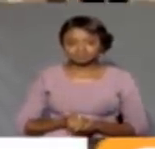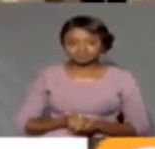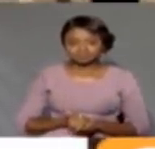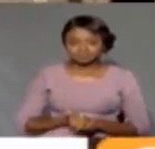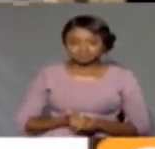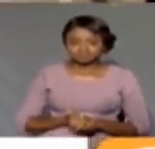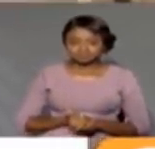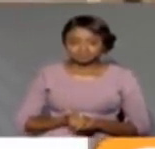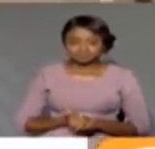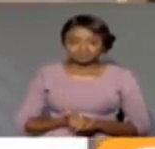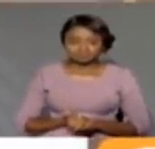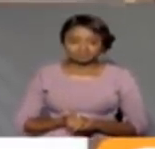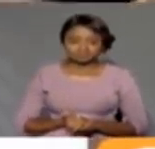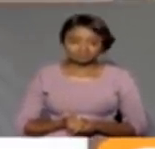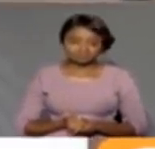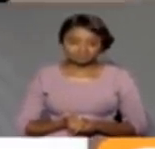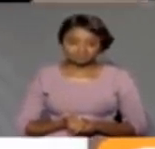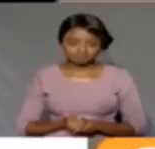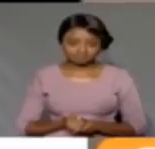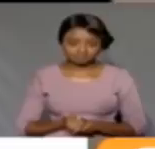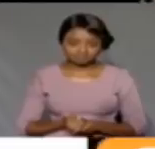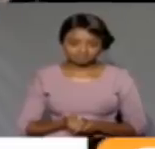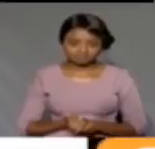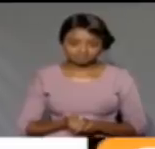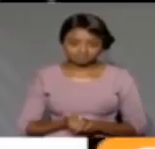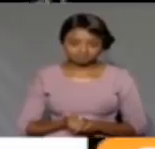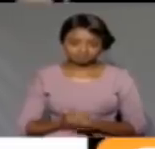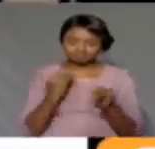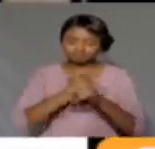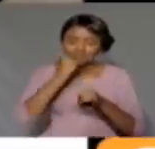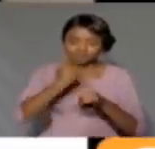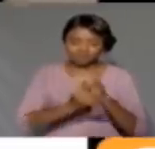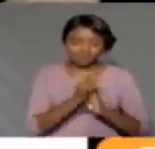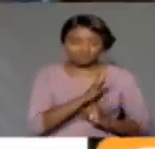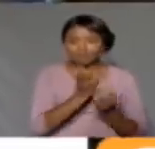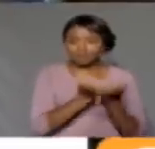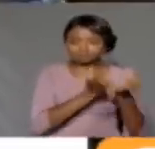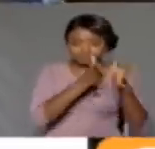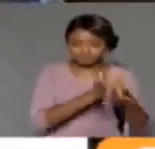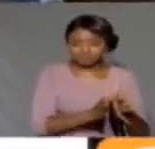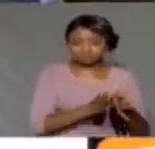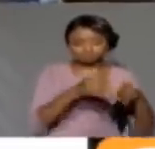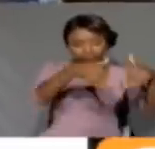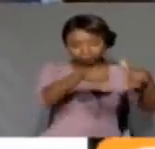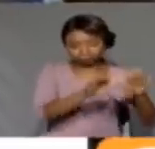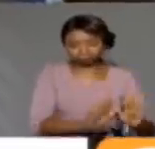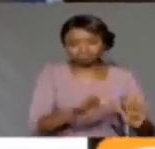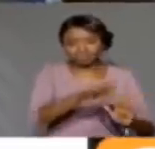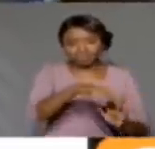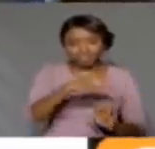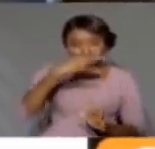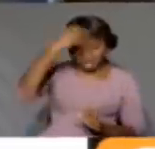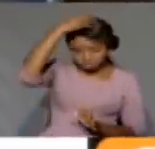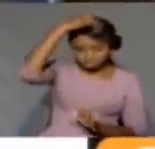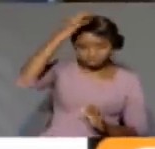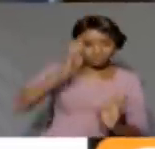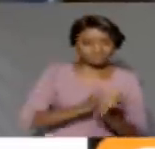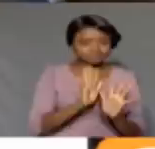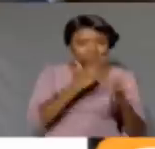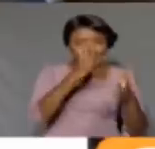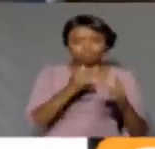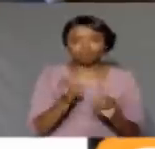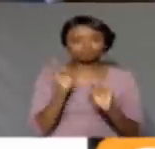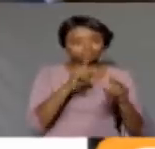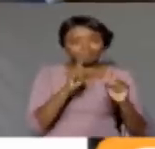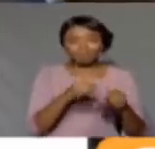The Dutch tycoon was finally buried at the Jewish community cemetery along Wangari Maathai Road in a Jewish ceremony attended